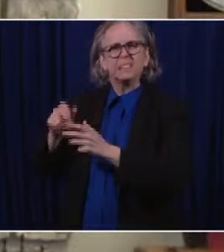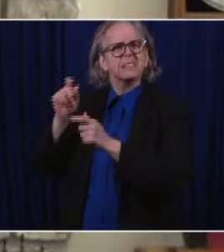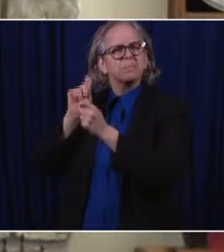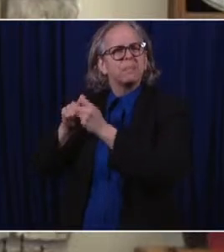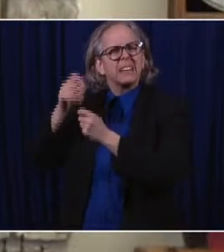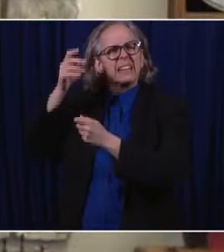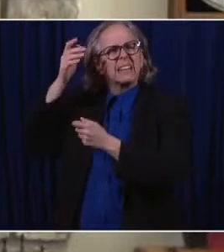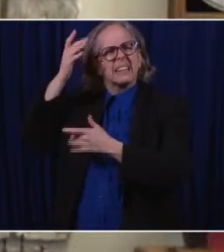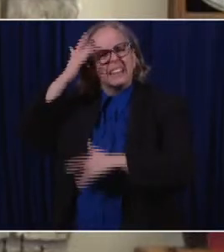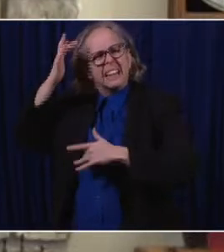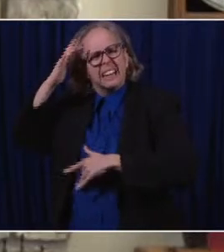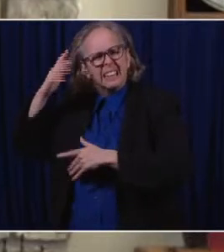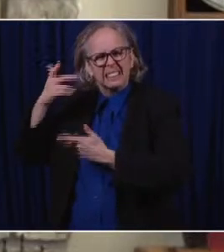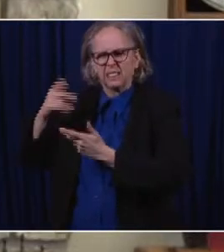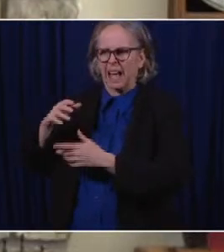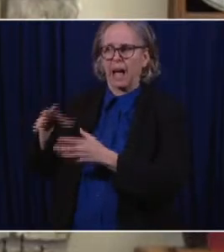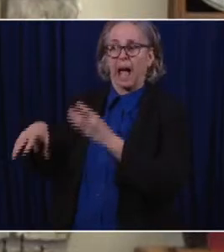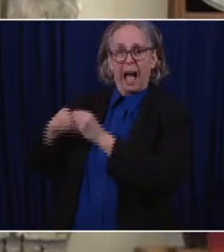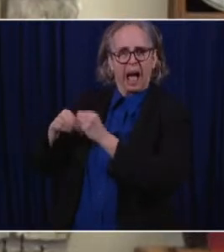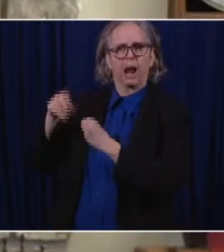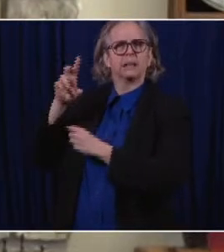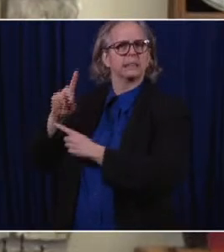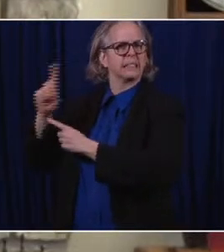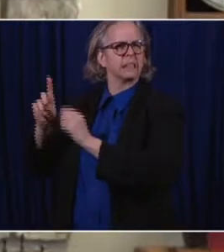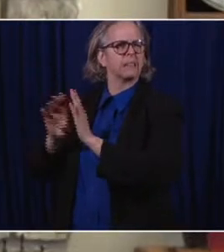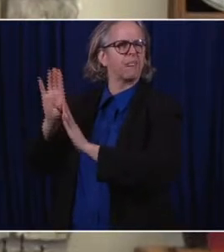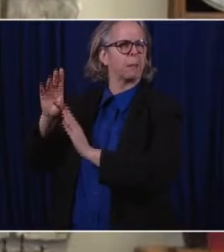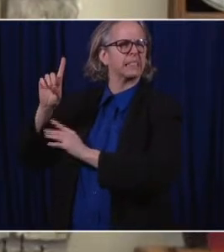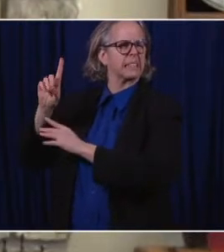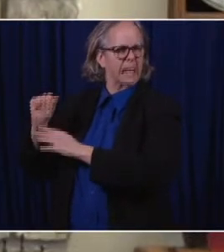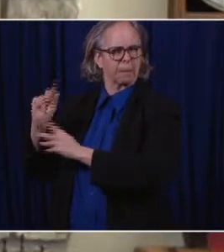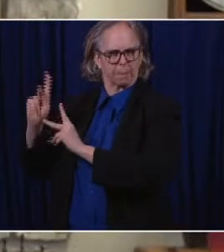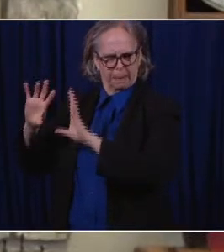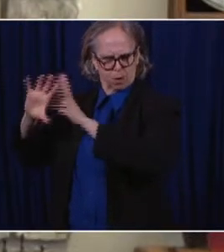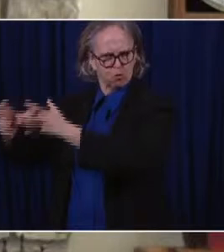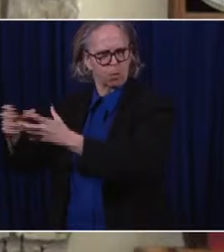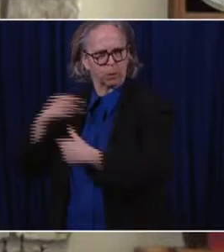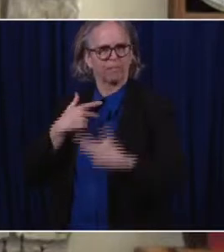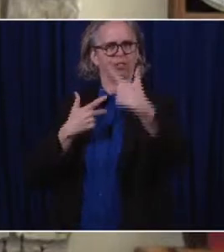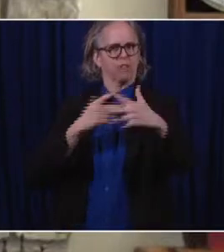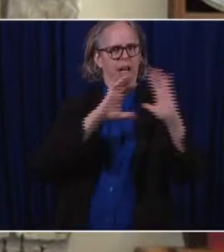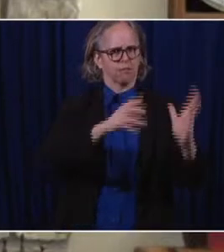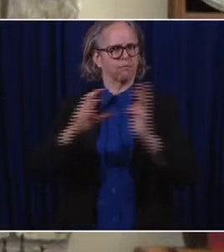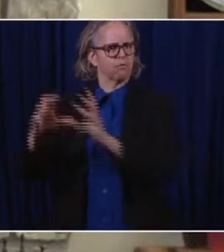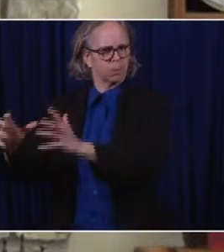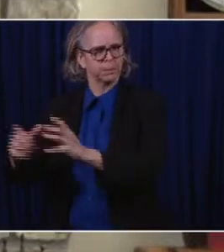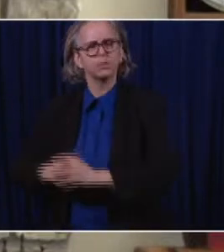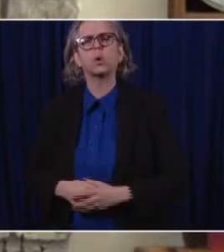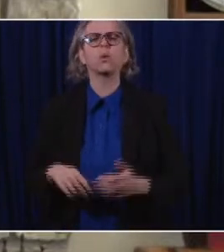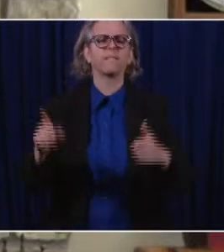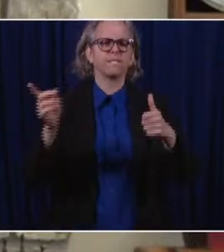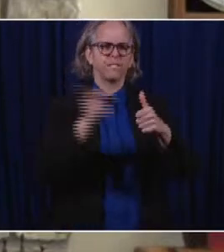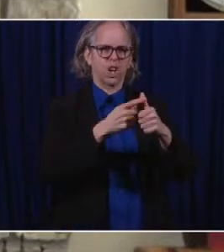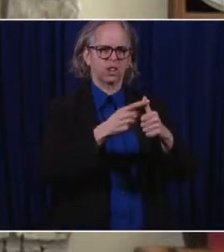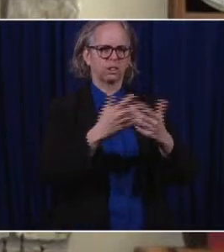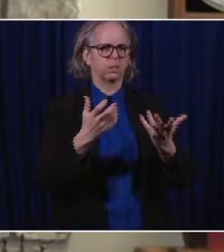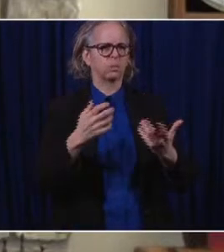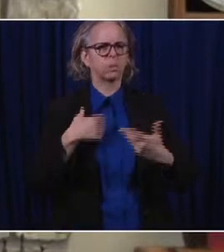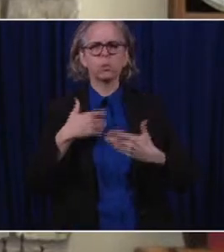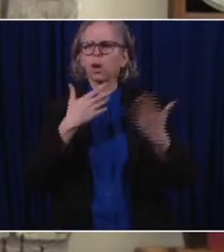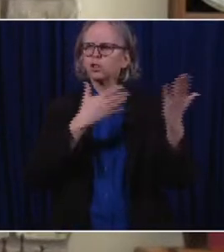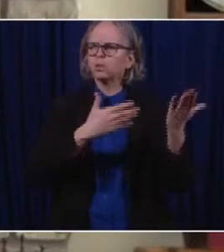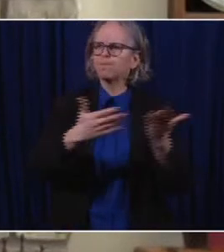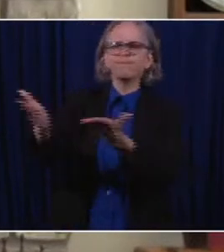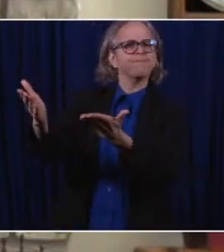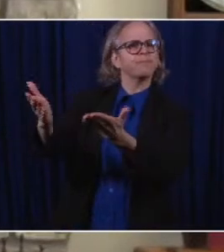to be vaccinated. We're going to go first to Canton, Mark's Pharmacy in Canton, where Rodney and